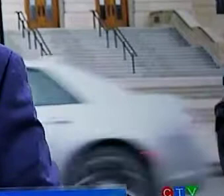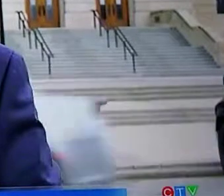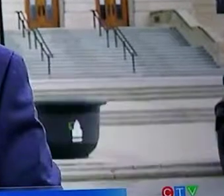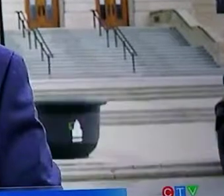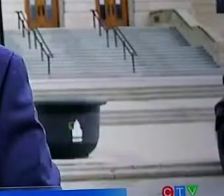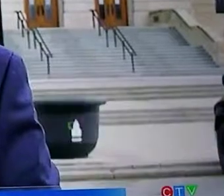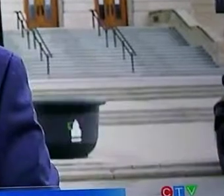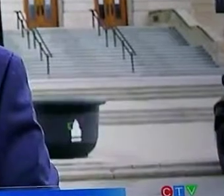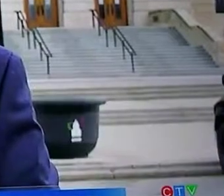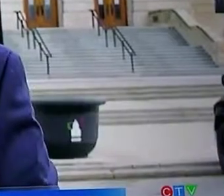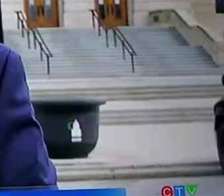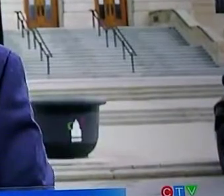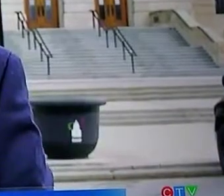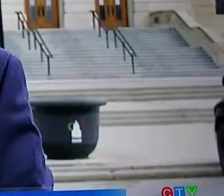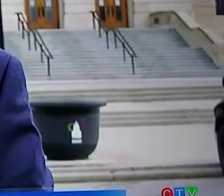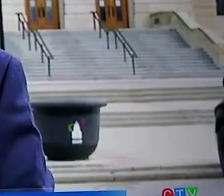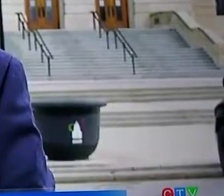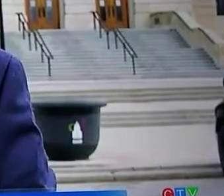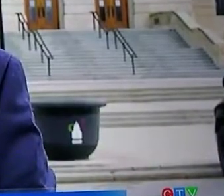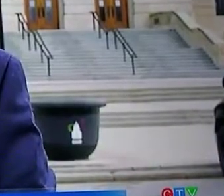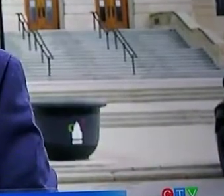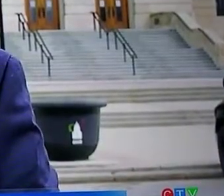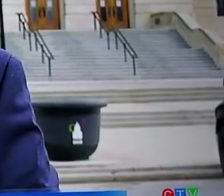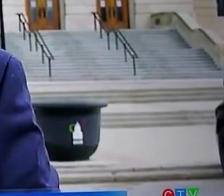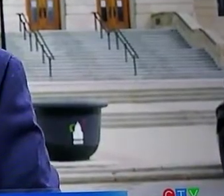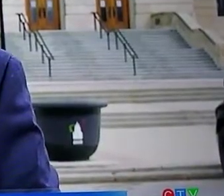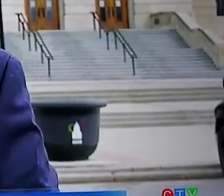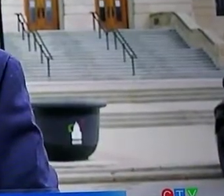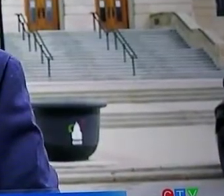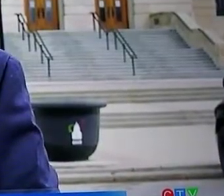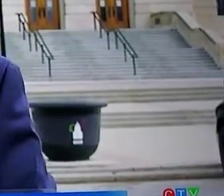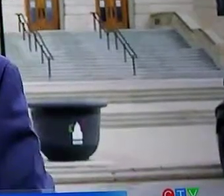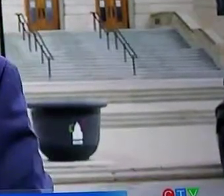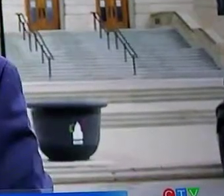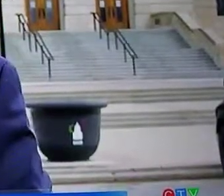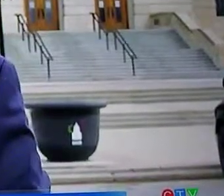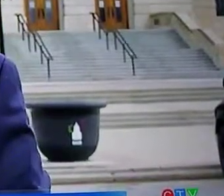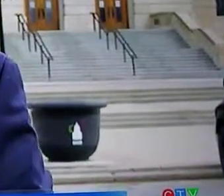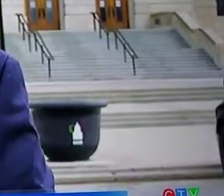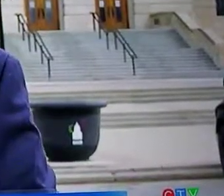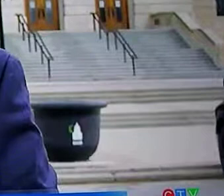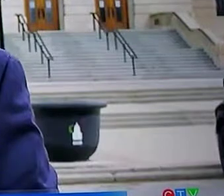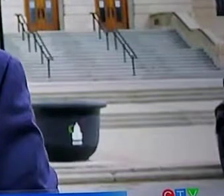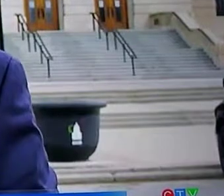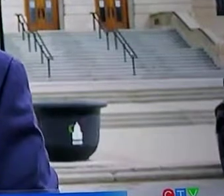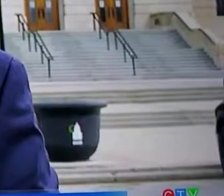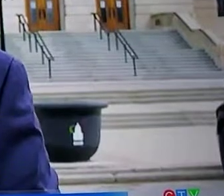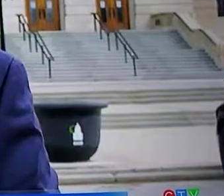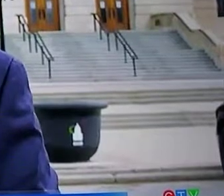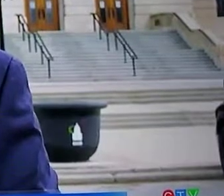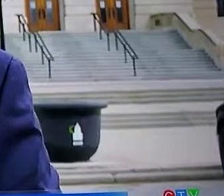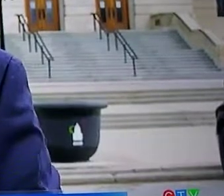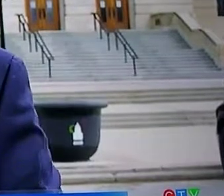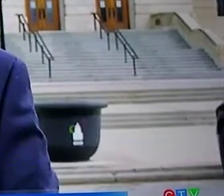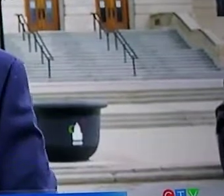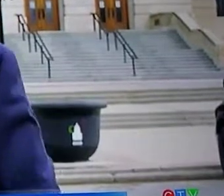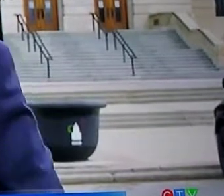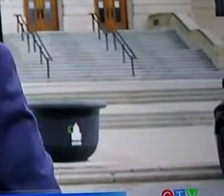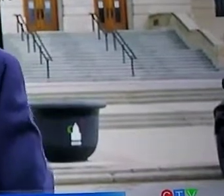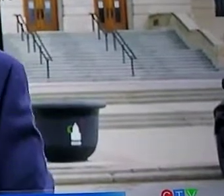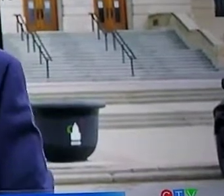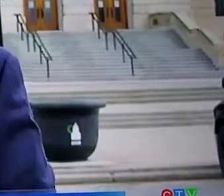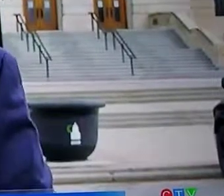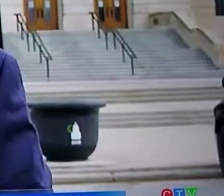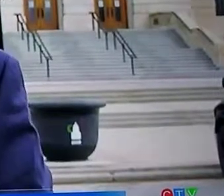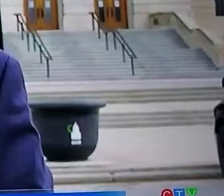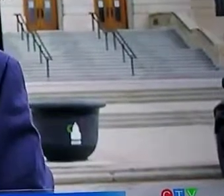wanting to go to work when they can. But of course, no one wants to reopen the economy unless, of course, it is safe to do so. So the premier is